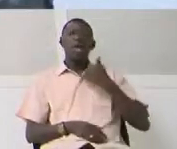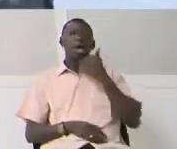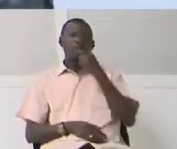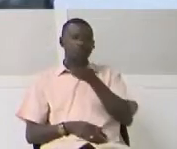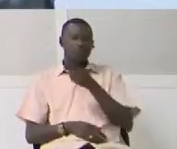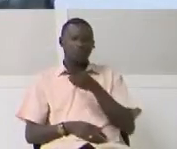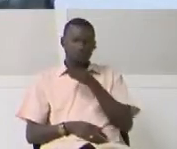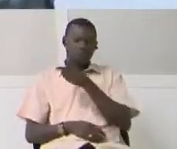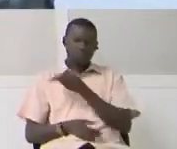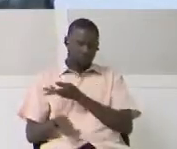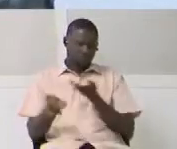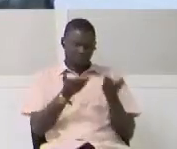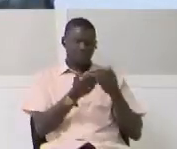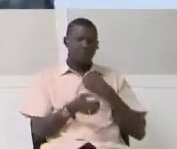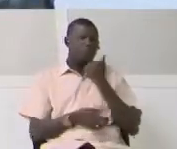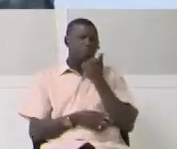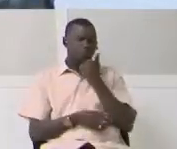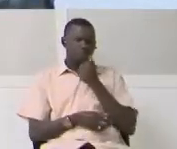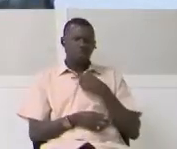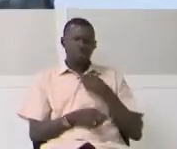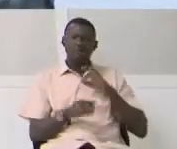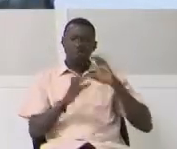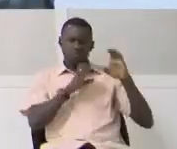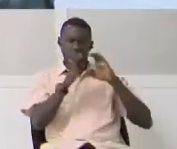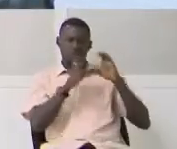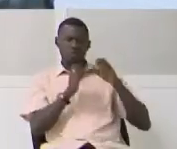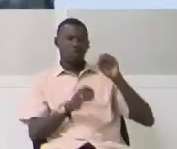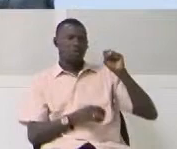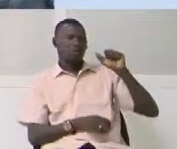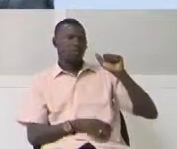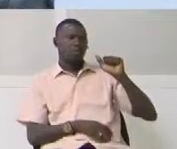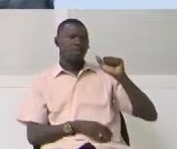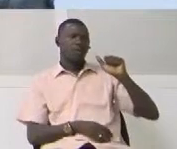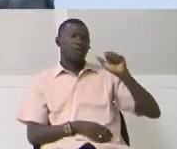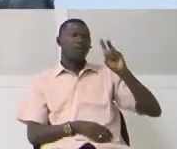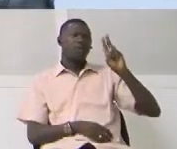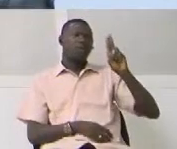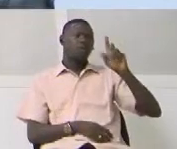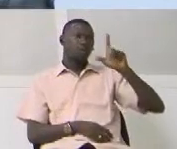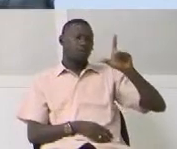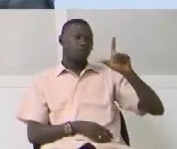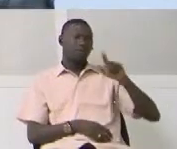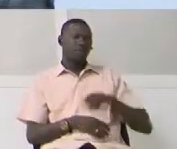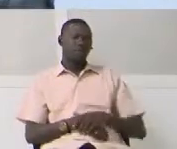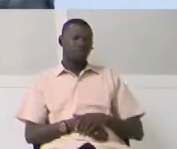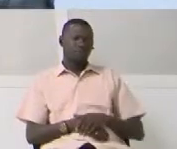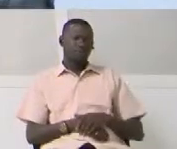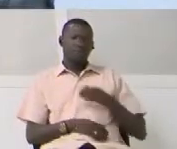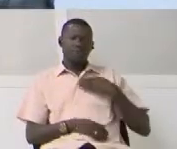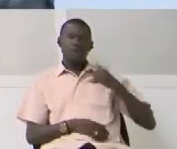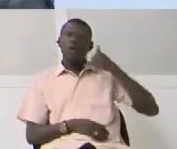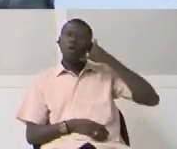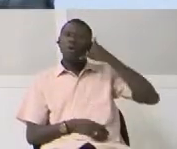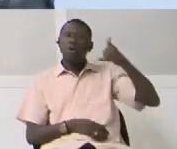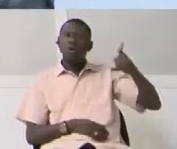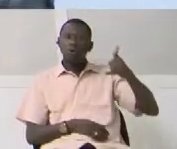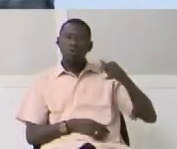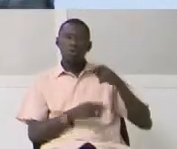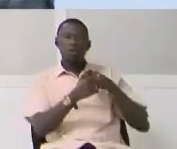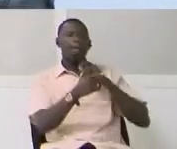give me his number so that I could contact him, Sol. I did, my contact Sol. I did, and I contacted